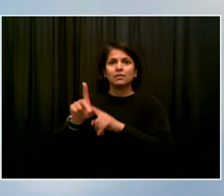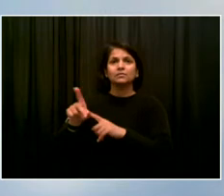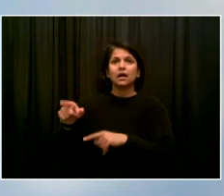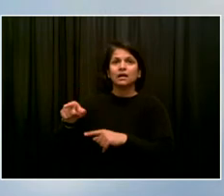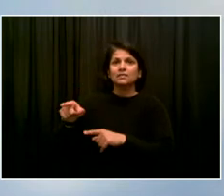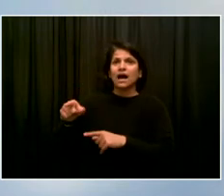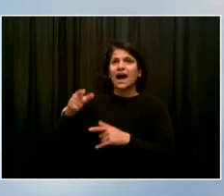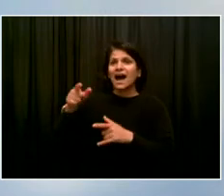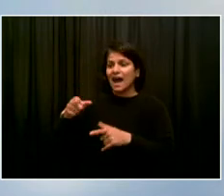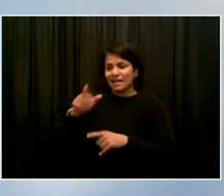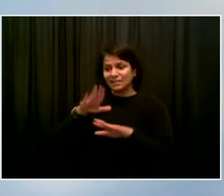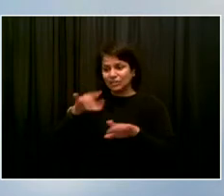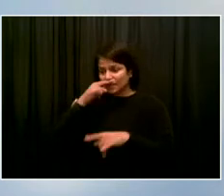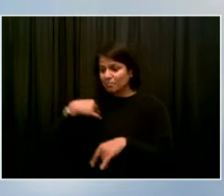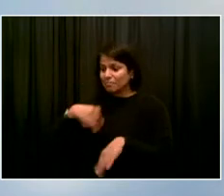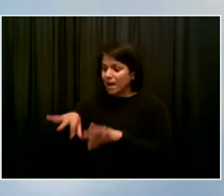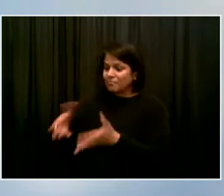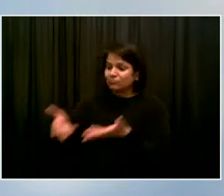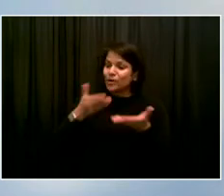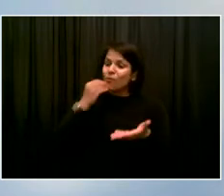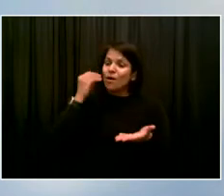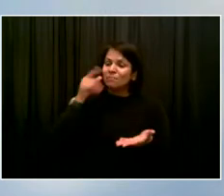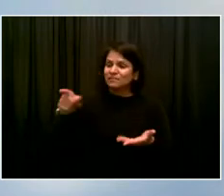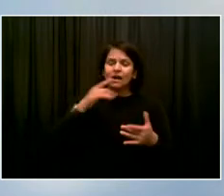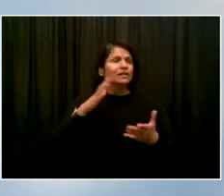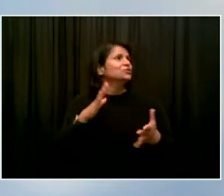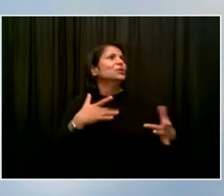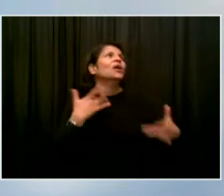school building, we knew we made the right decision.